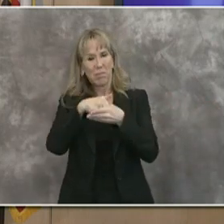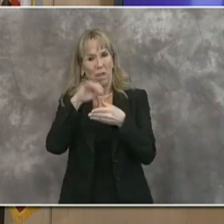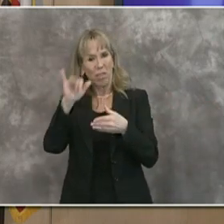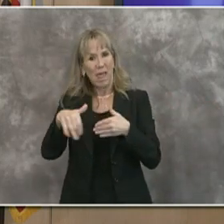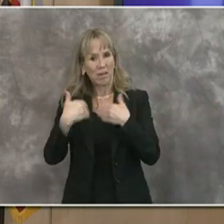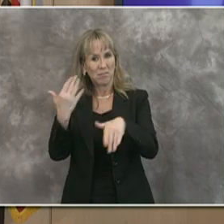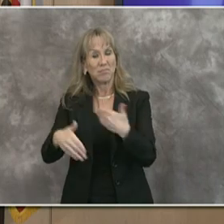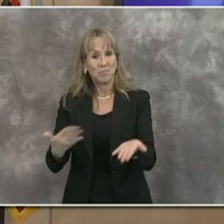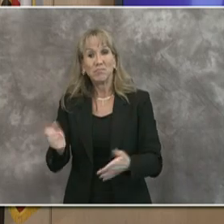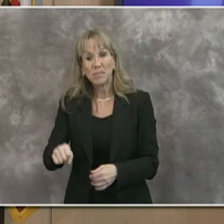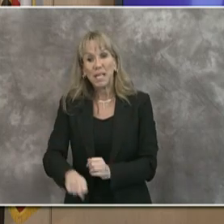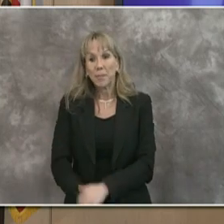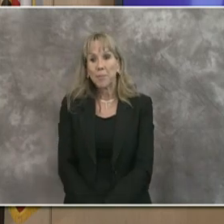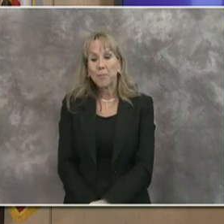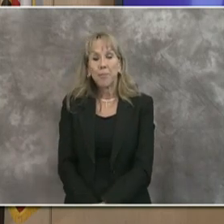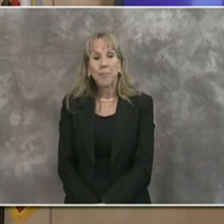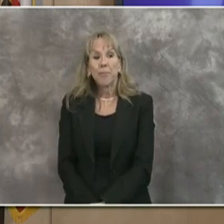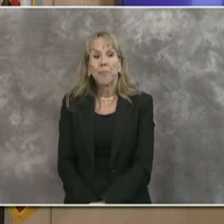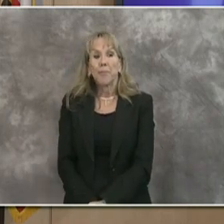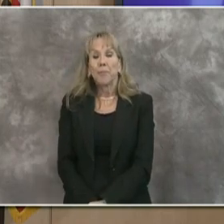the ongoing effort of what we do.